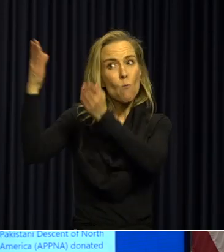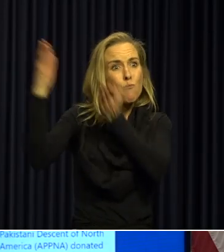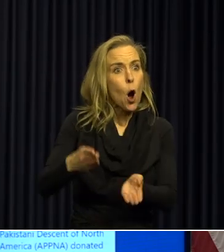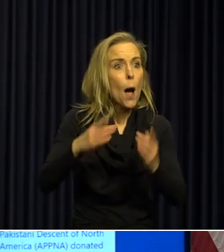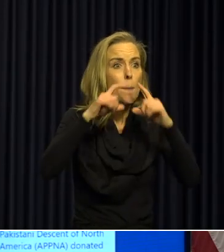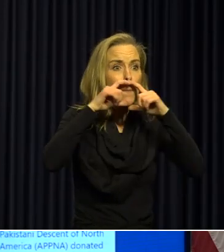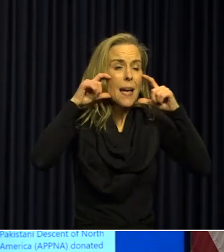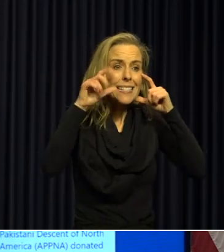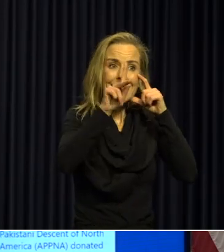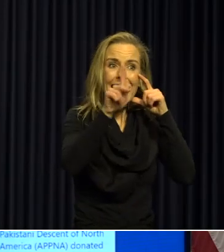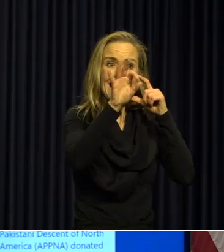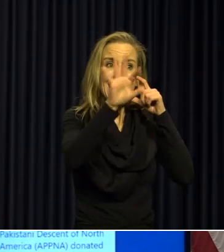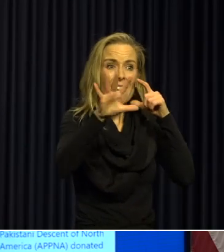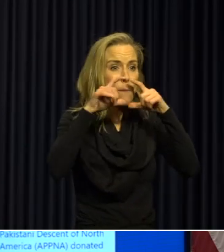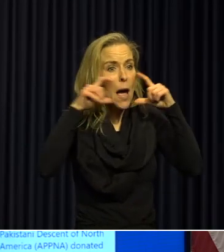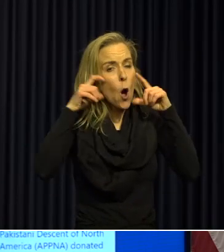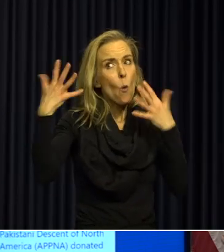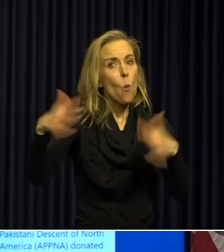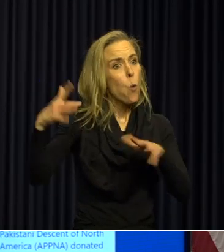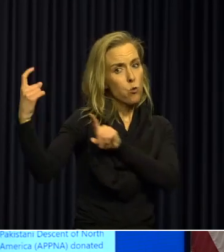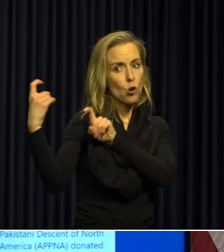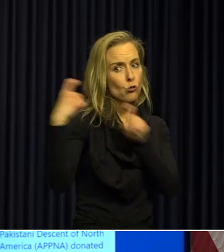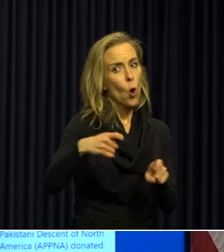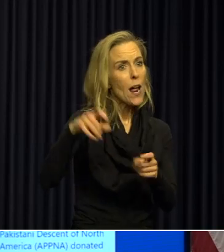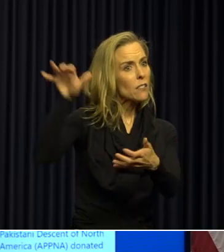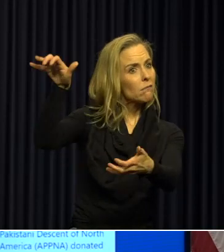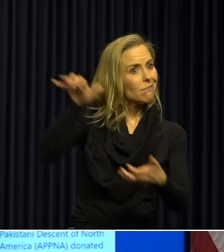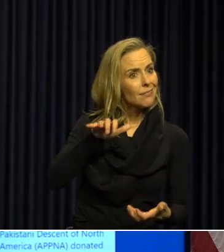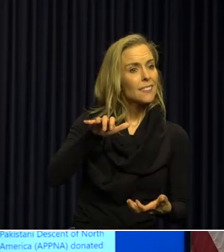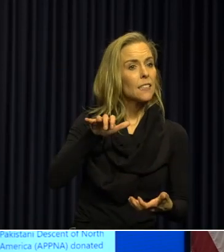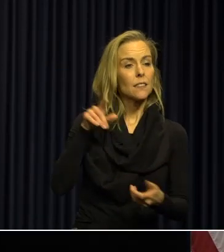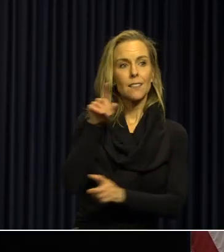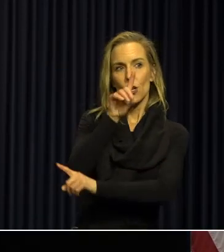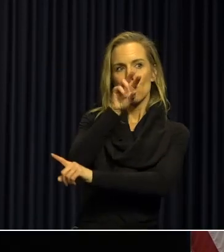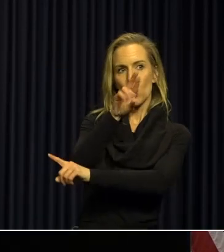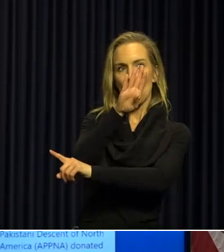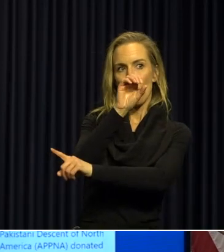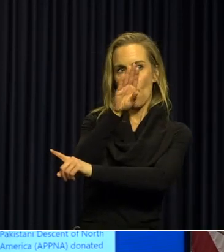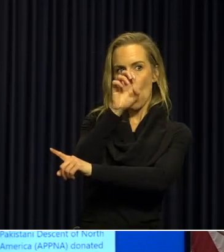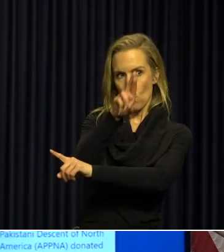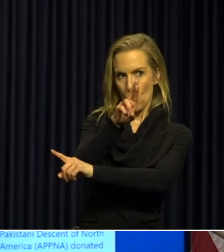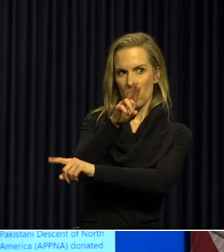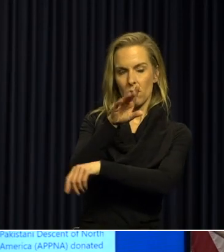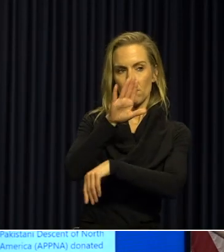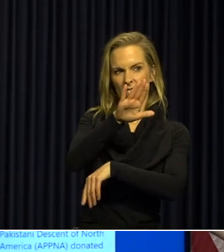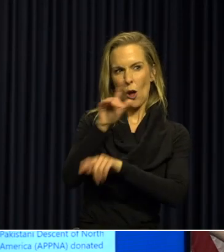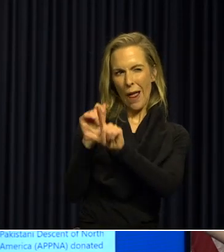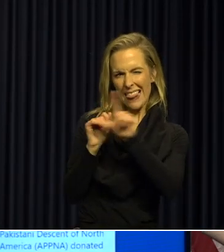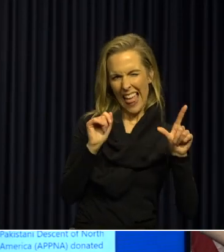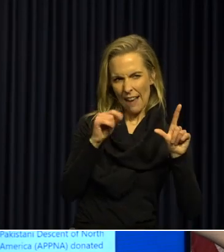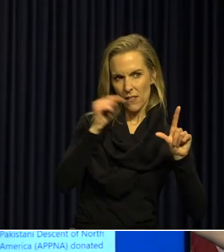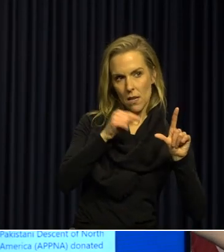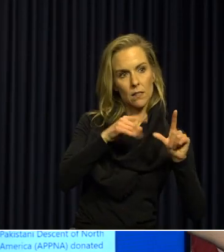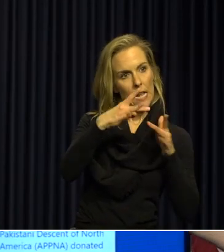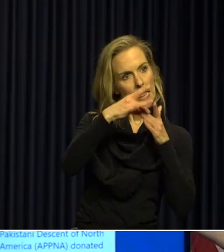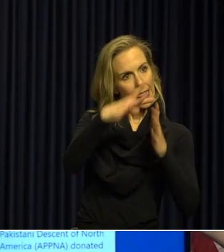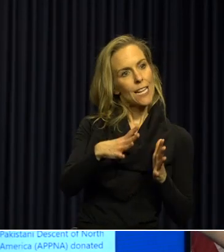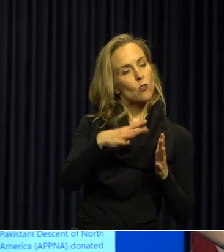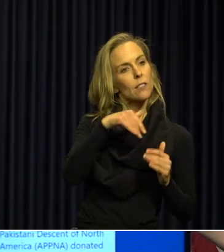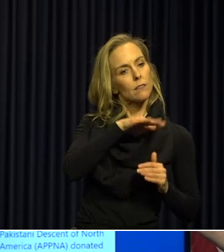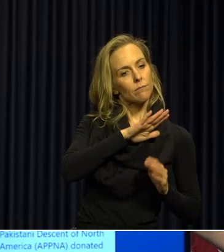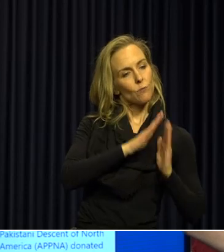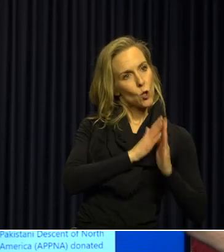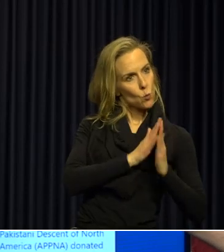K95 masks, to donate to us the other day. So this is Dr. Bobber, who is on your left. He is one of the leaders in the community.